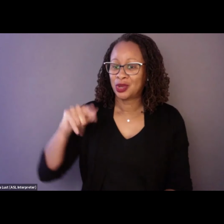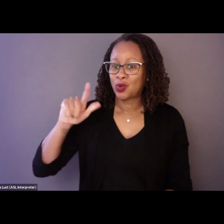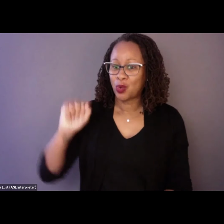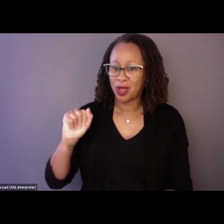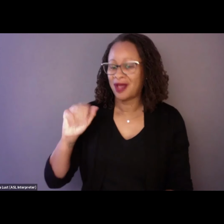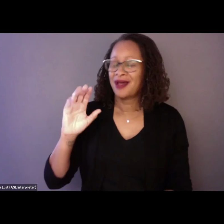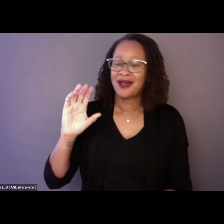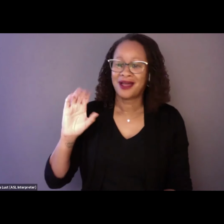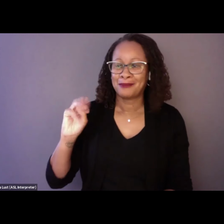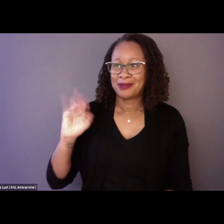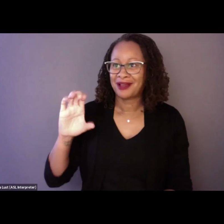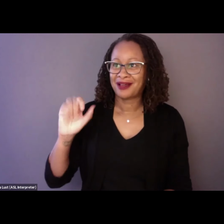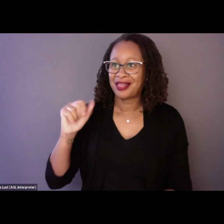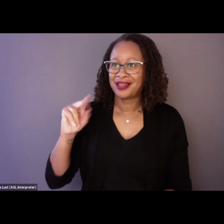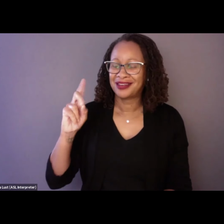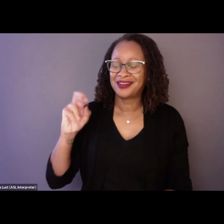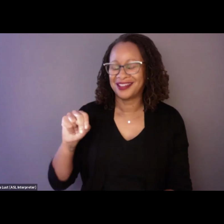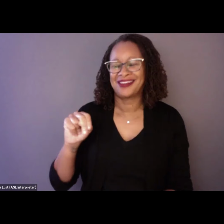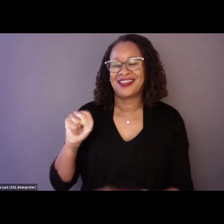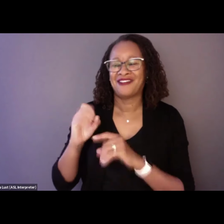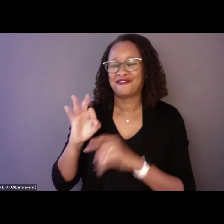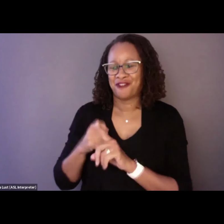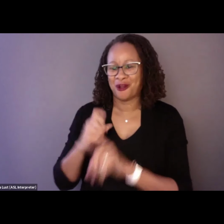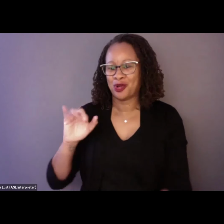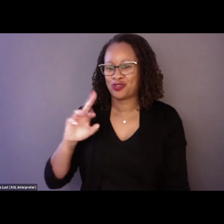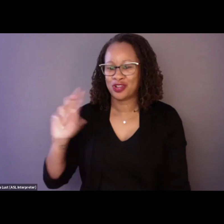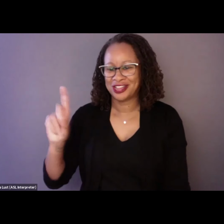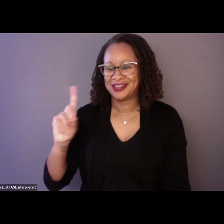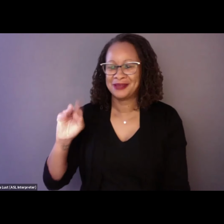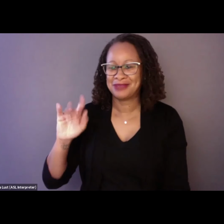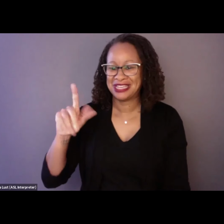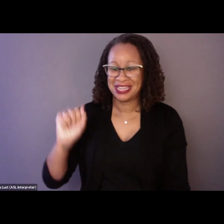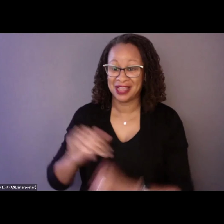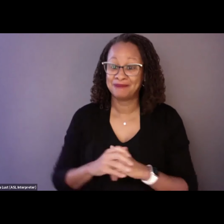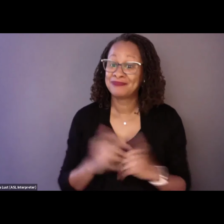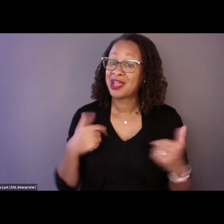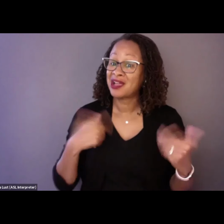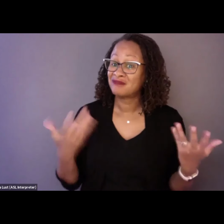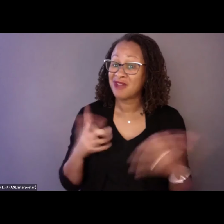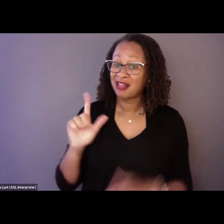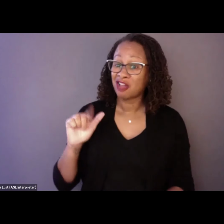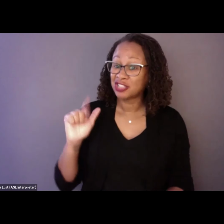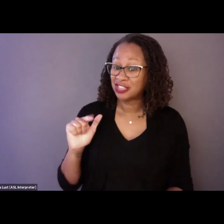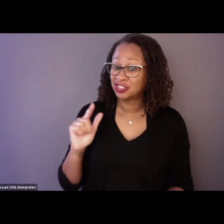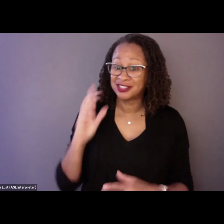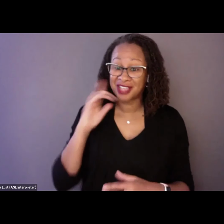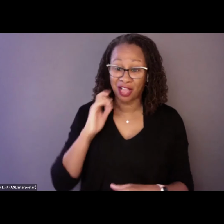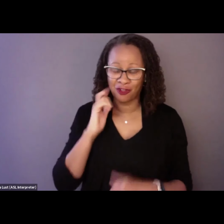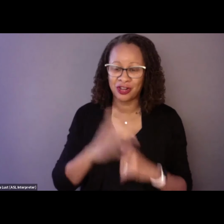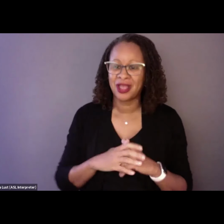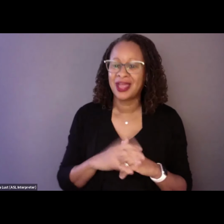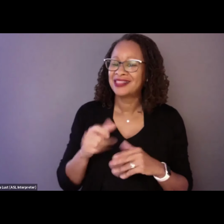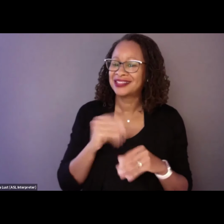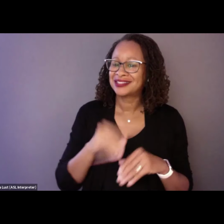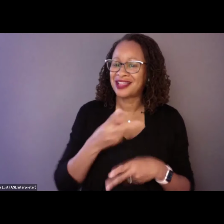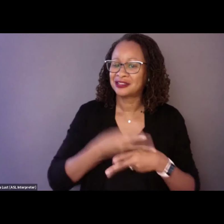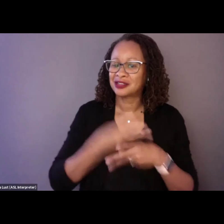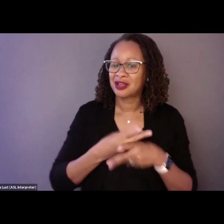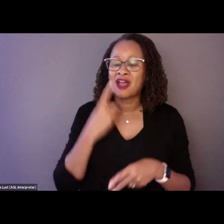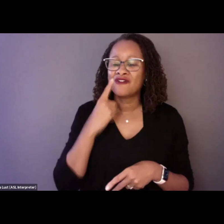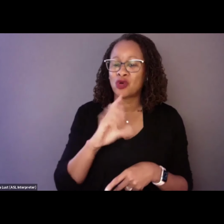land acknowledgement coming from Los Angeles on the unceded land of the Chumash and Tongva people who have been stewards of this land